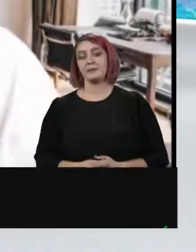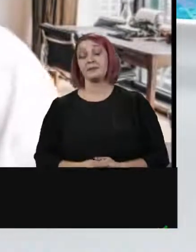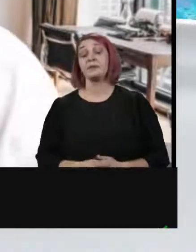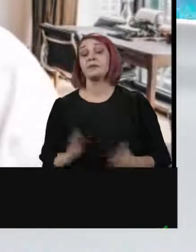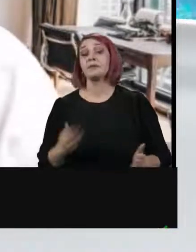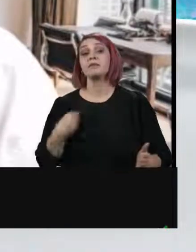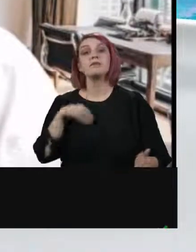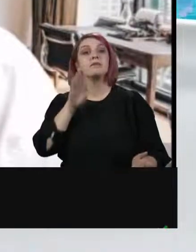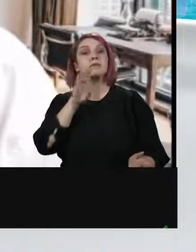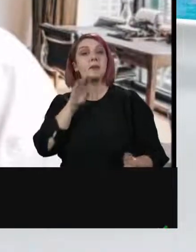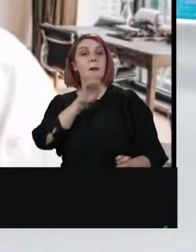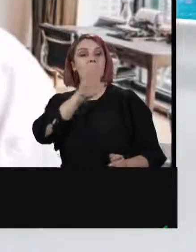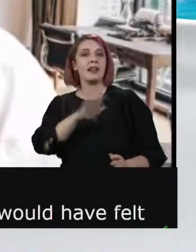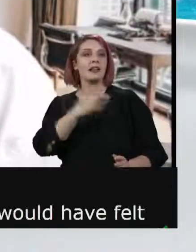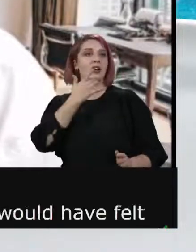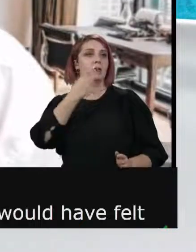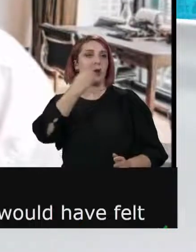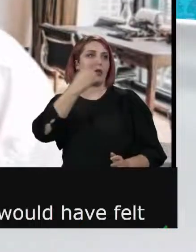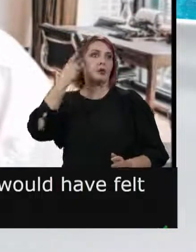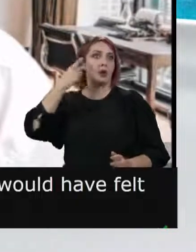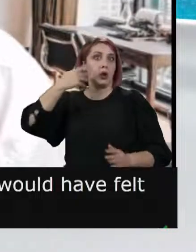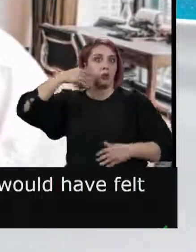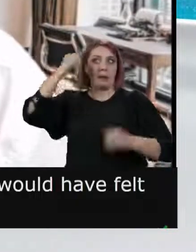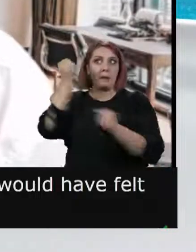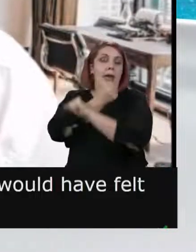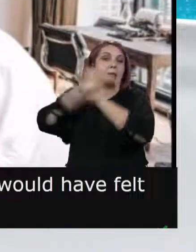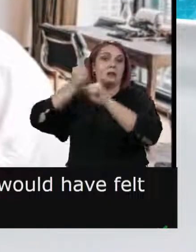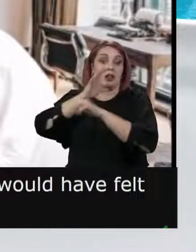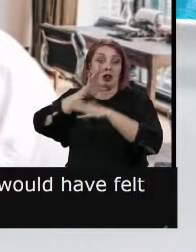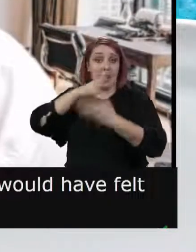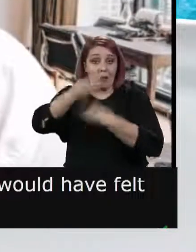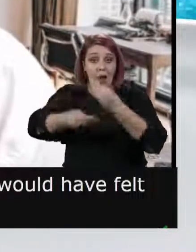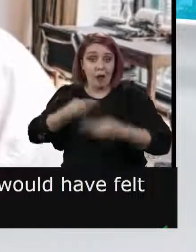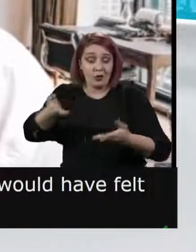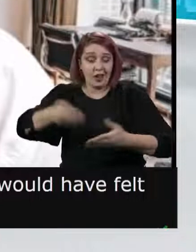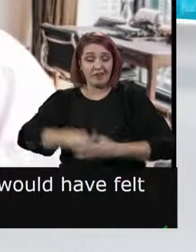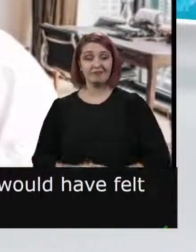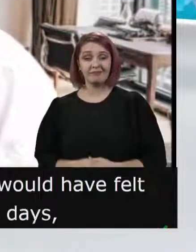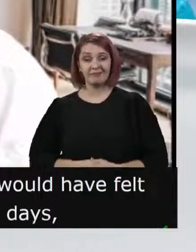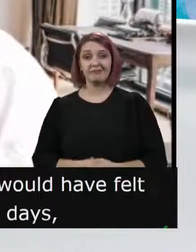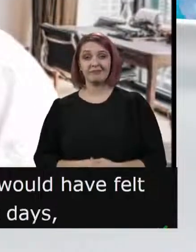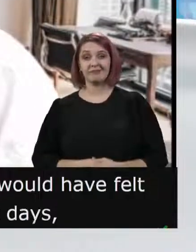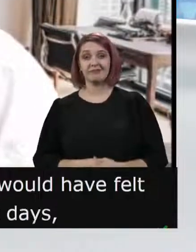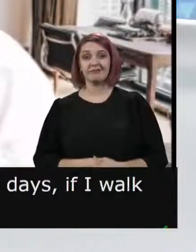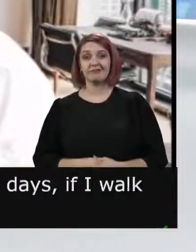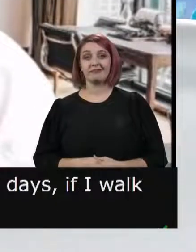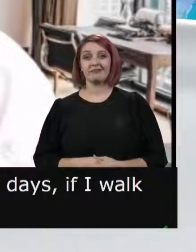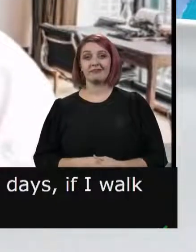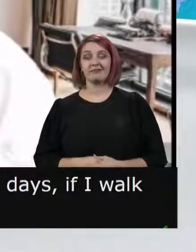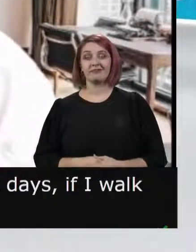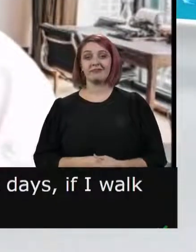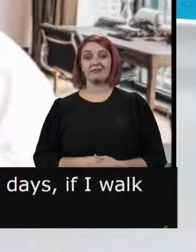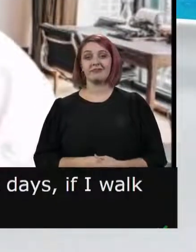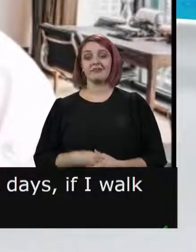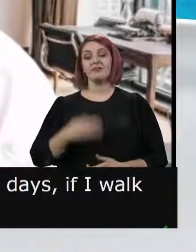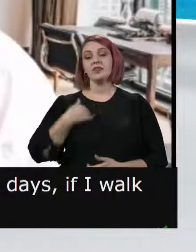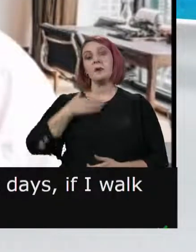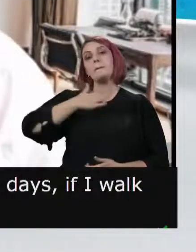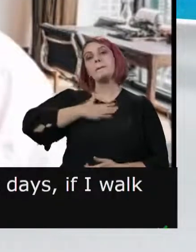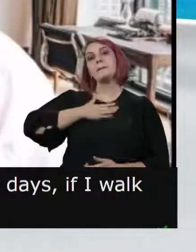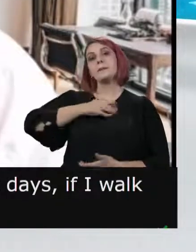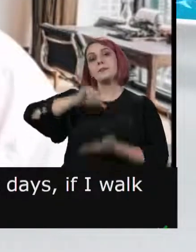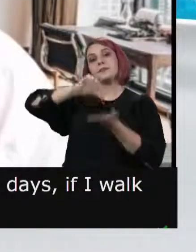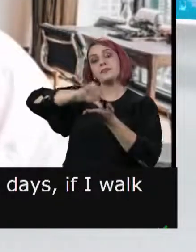ago. But then most days, if I walk out into my town, I will see those robots delivering